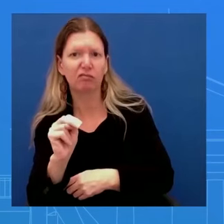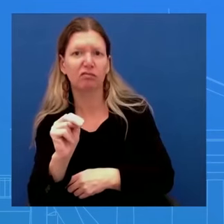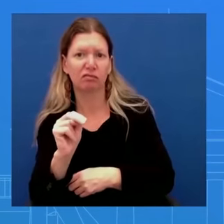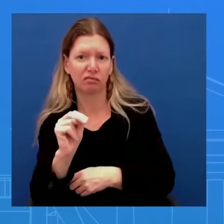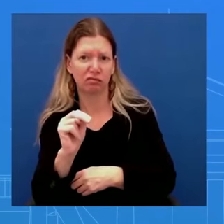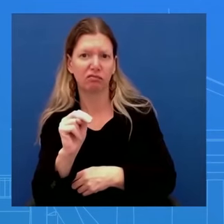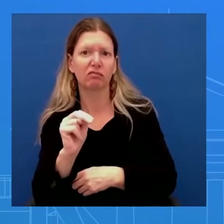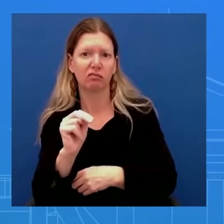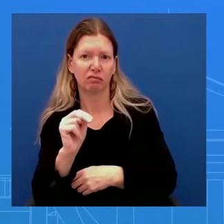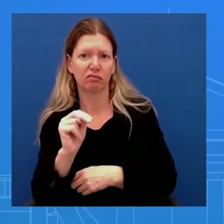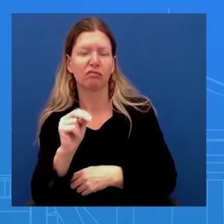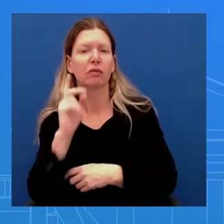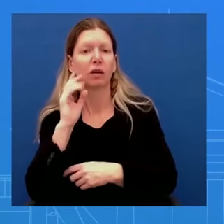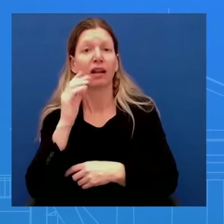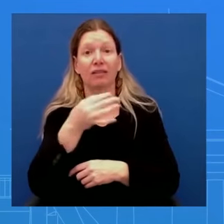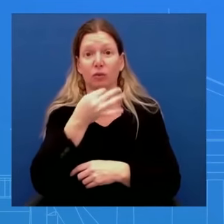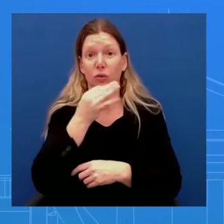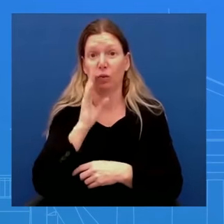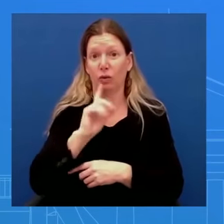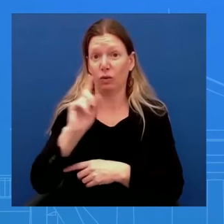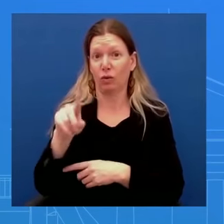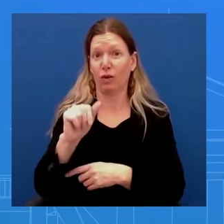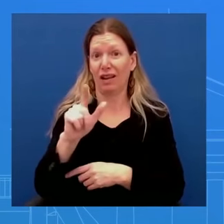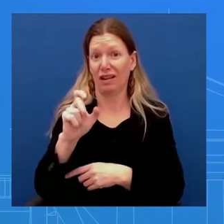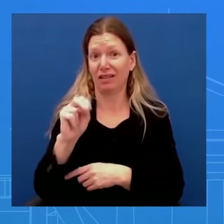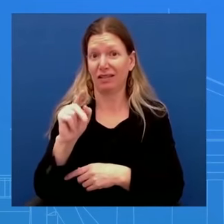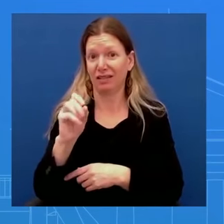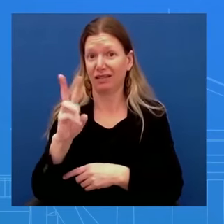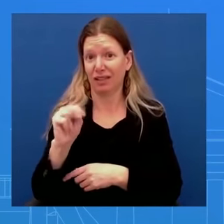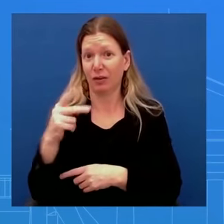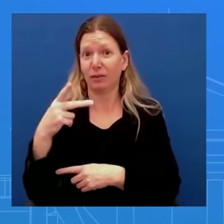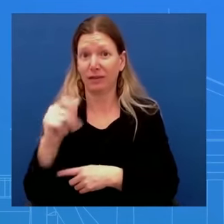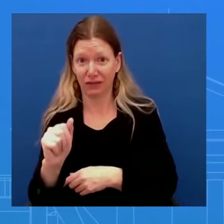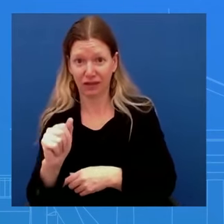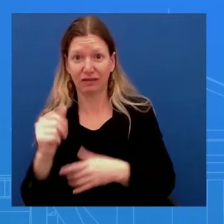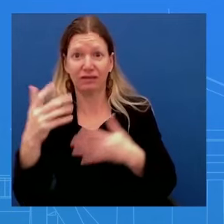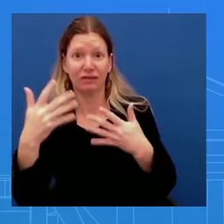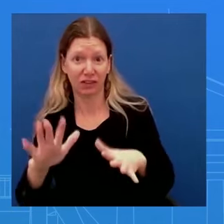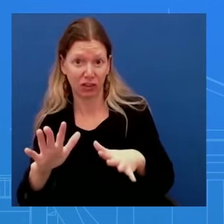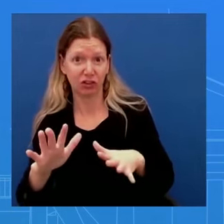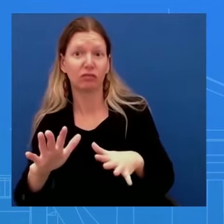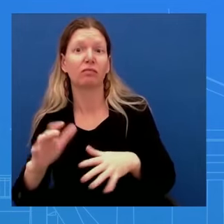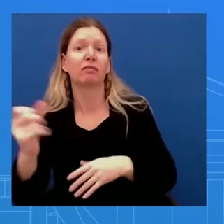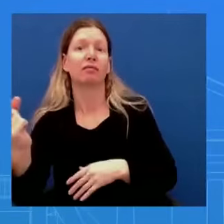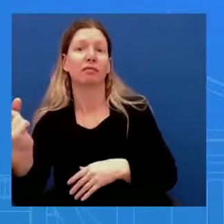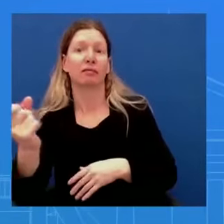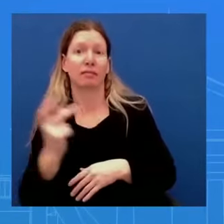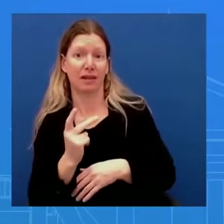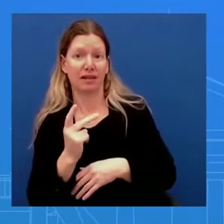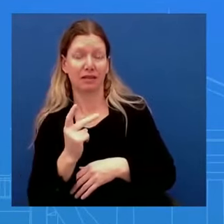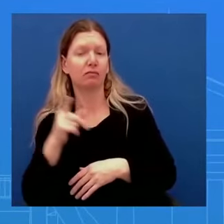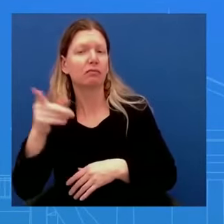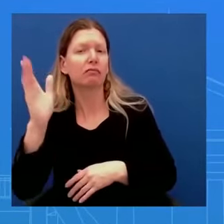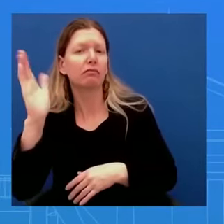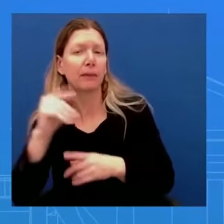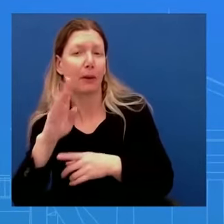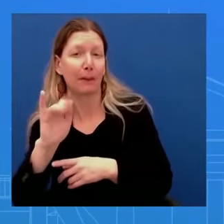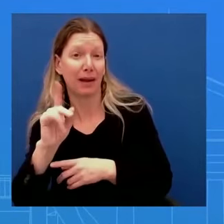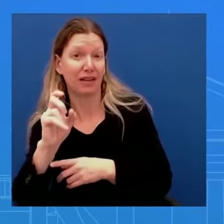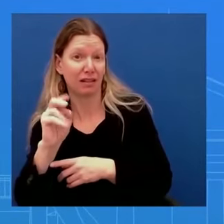back thanks to Bidenomics and also Investing America agenda. And so that's what his day looks like today. Since there isn't anything on